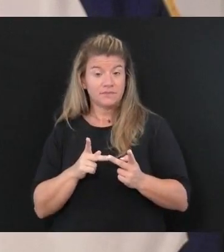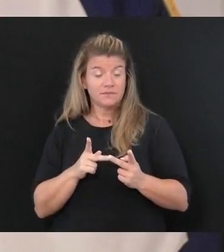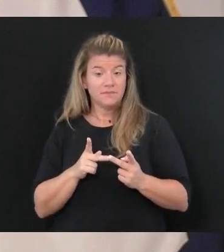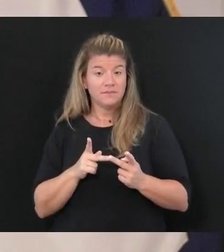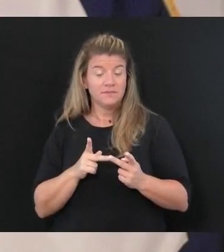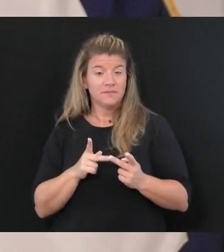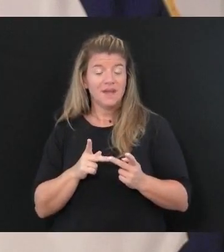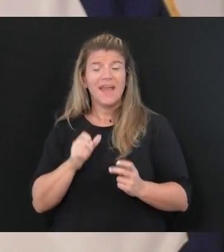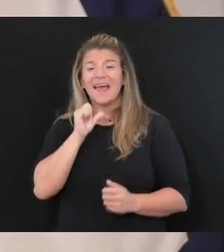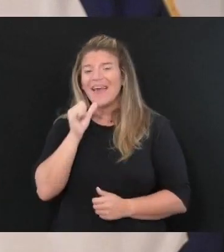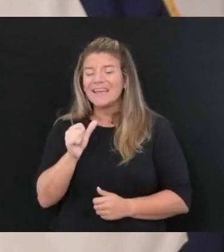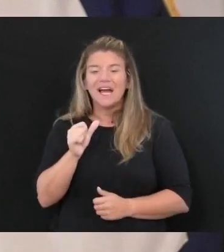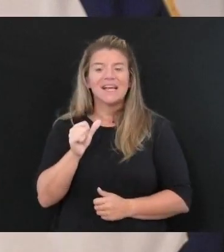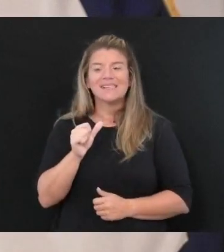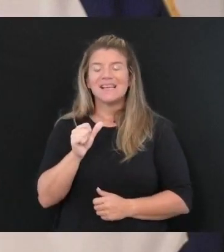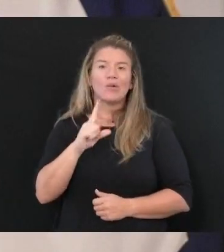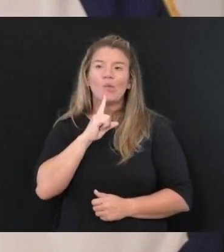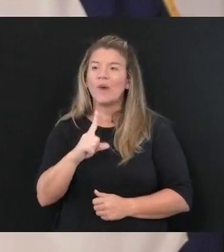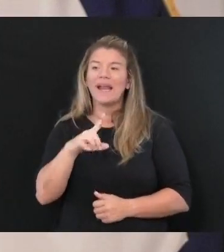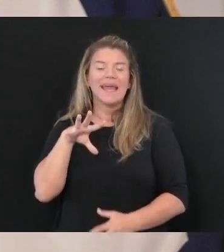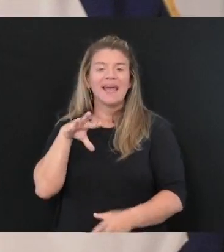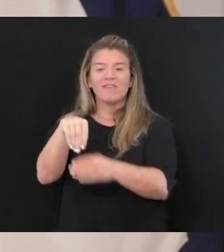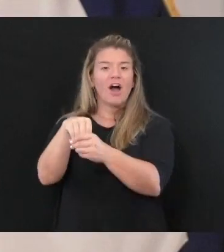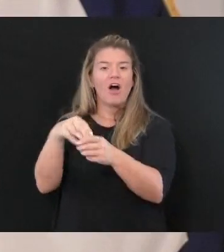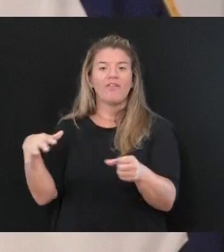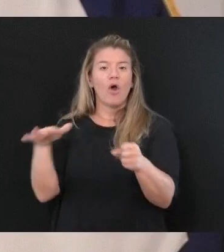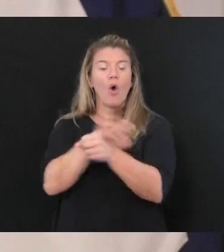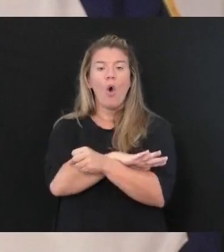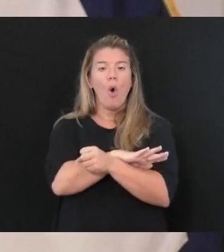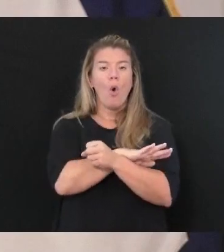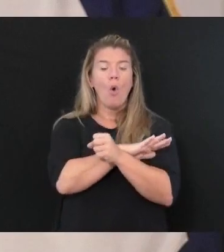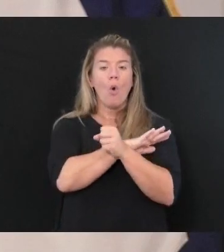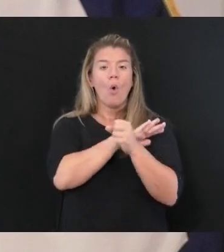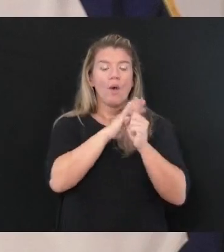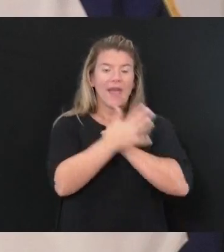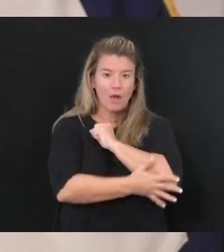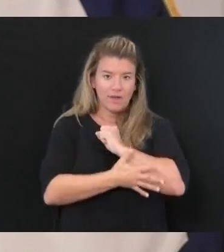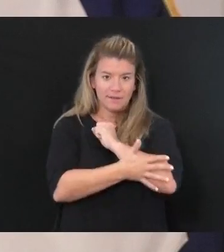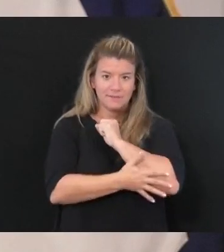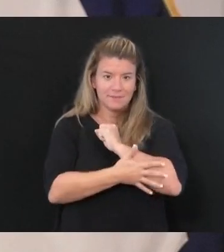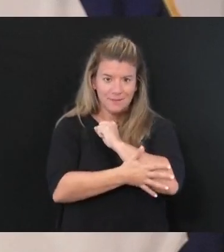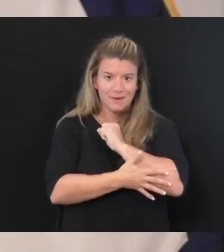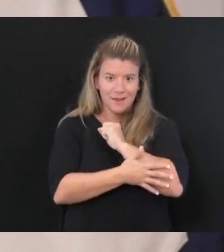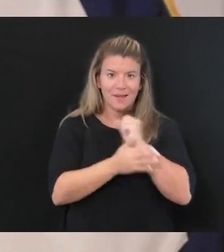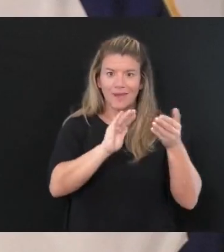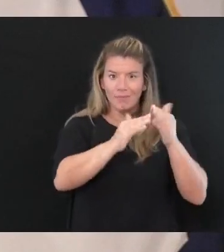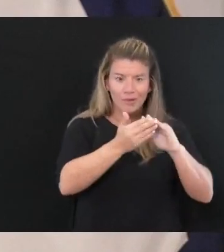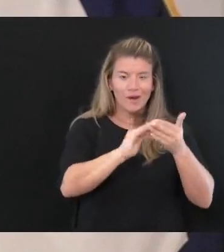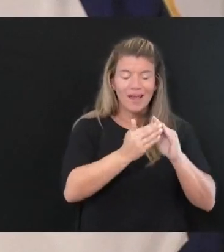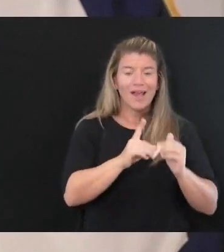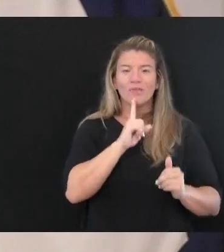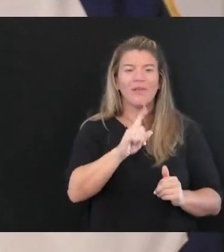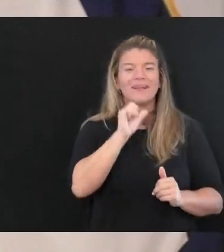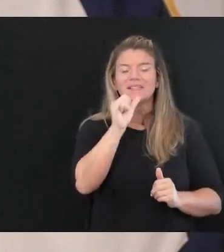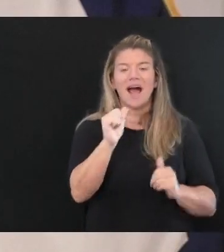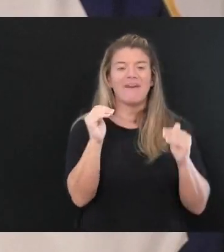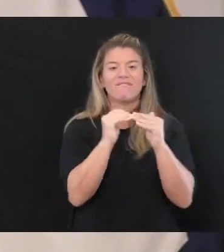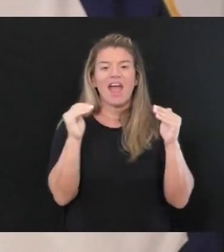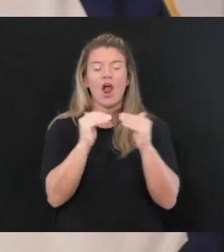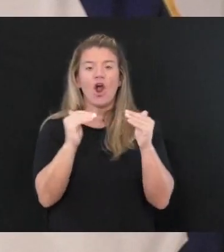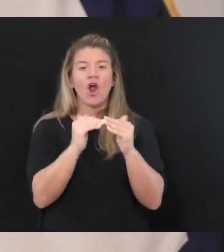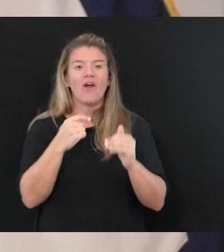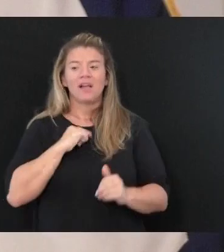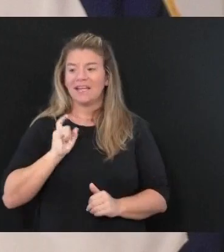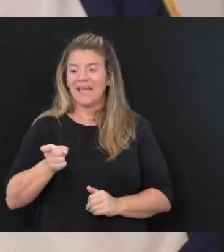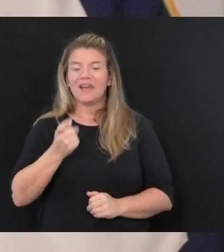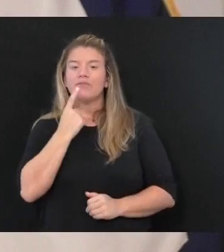it doesn't necessarily involve the entire county, and it would be unfair to give the county a red rating